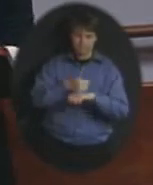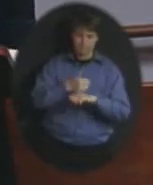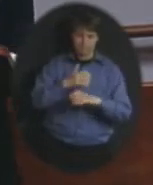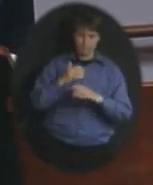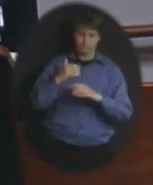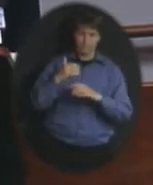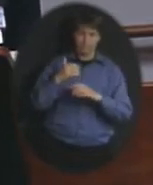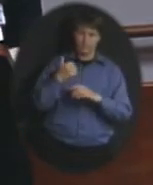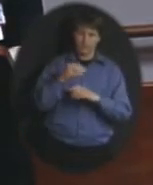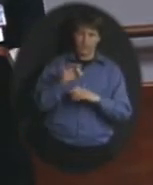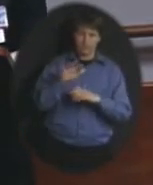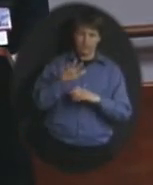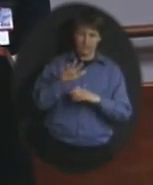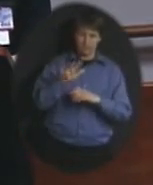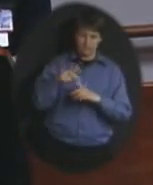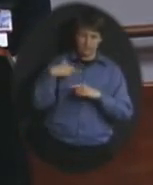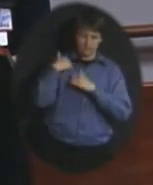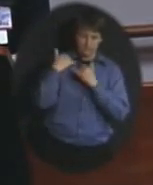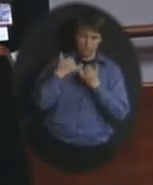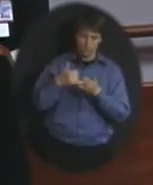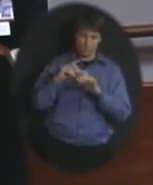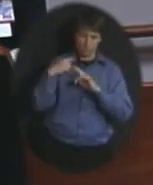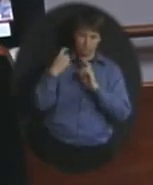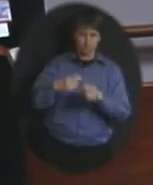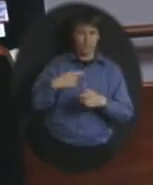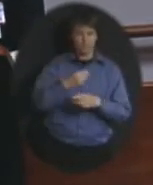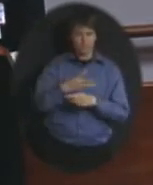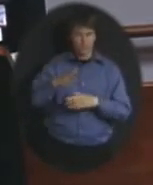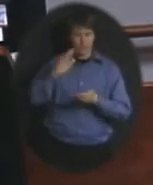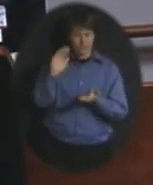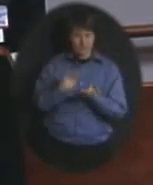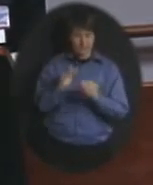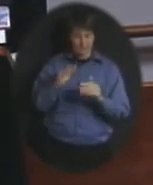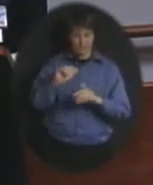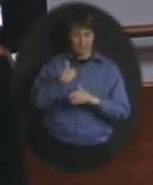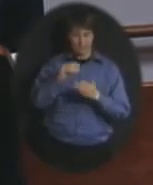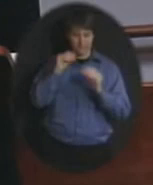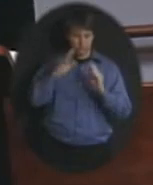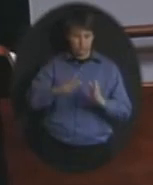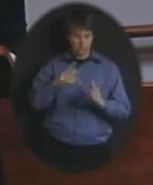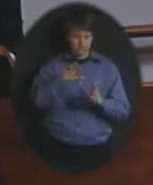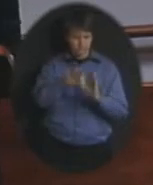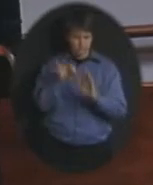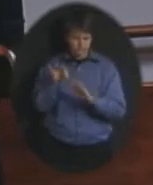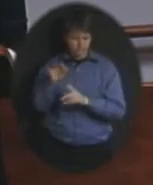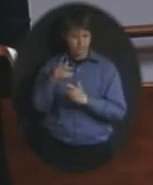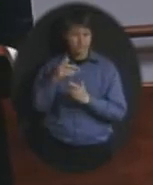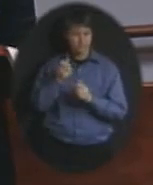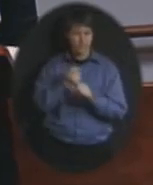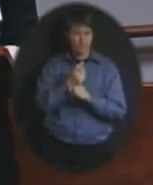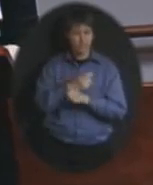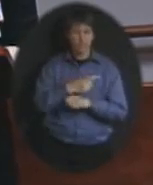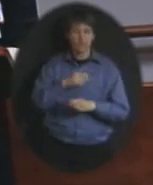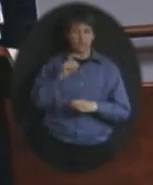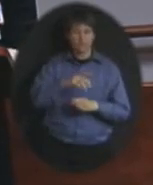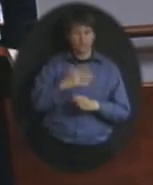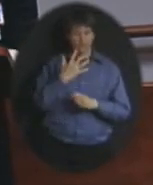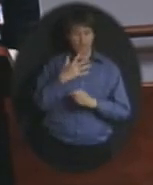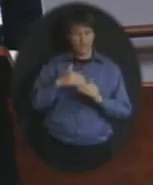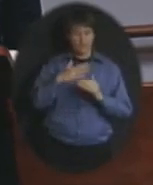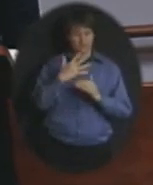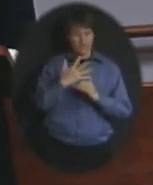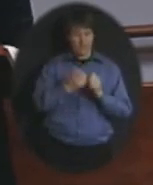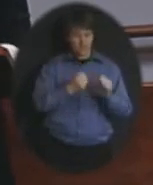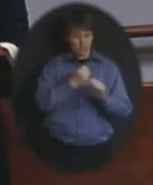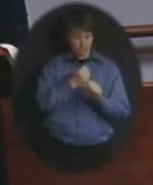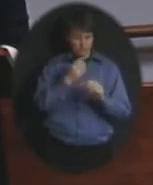than 10 teachers are selected each year. To be eligible for nomination, each candidate must have served at least 5 years in schools in Kansas